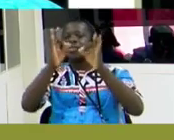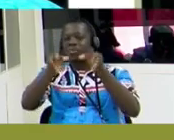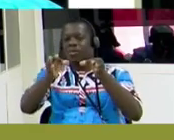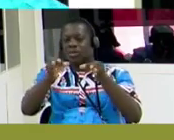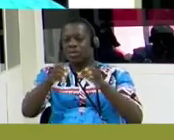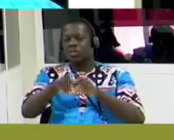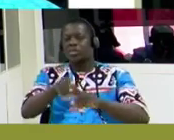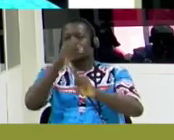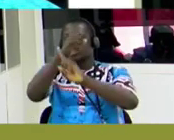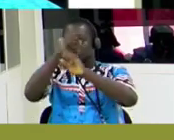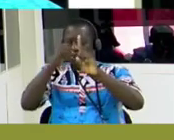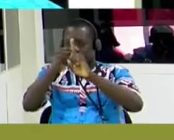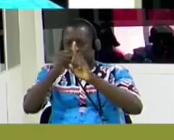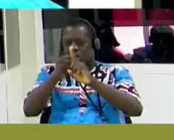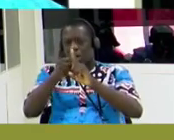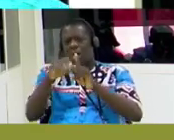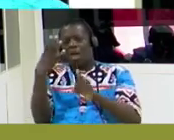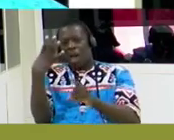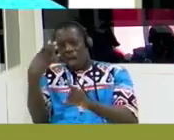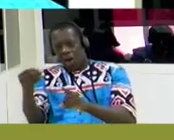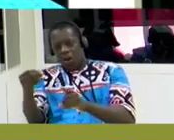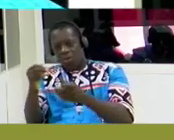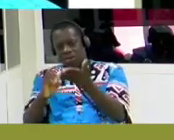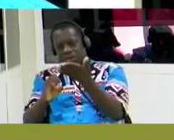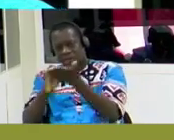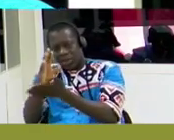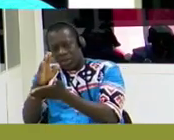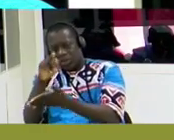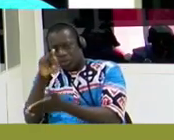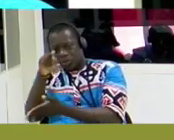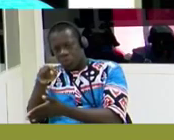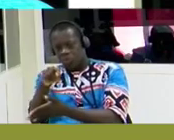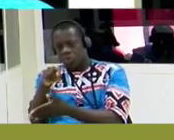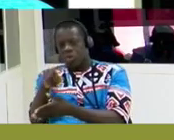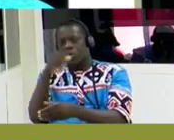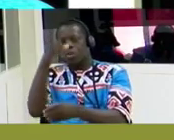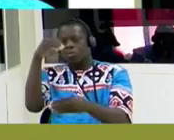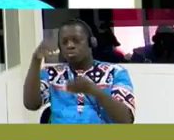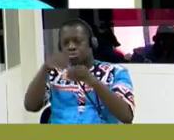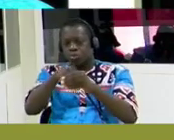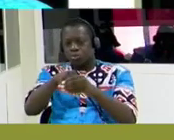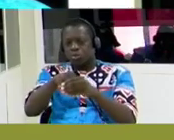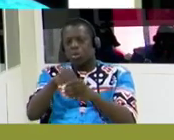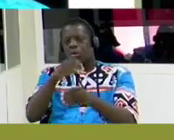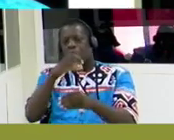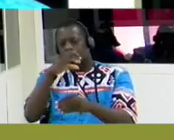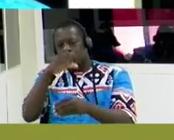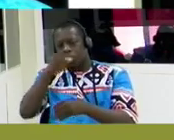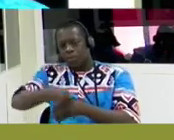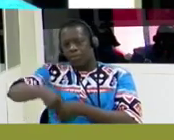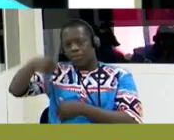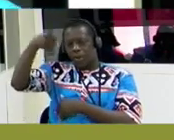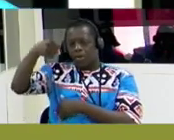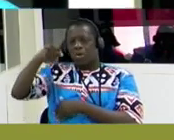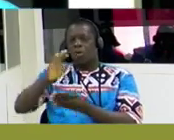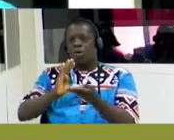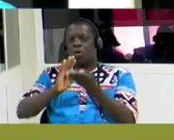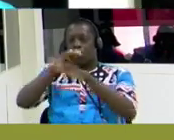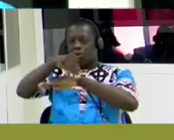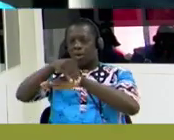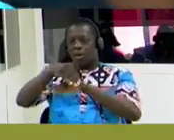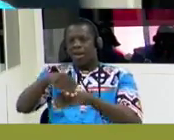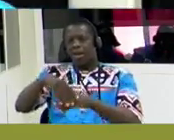you were ordered to place the nylon, the plastic bag, over the head of